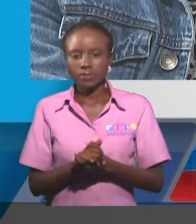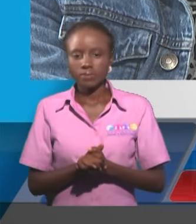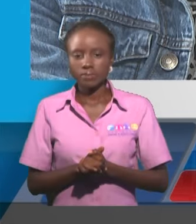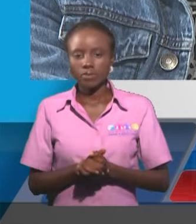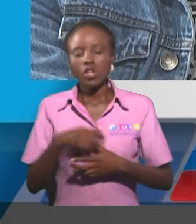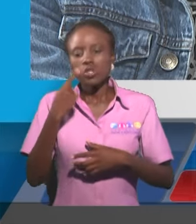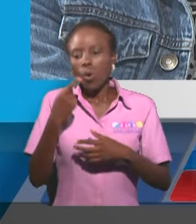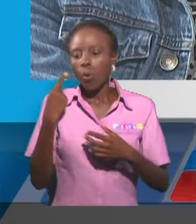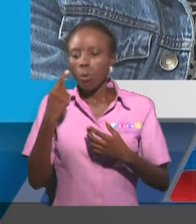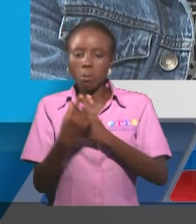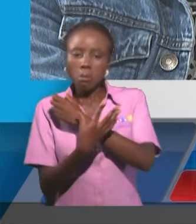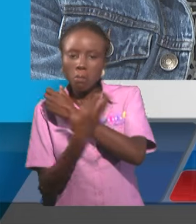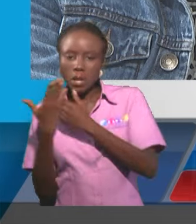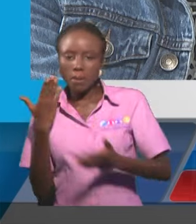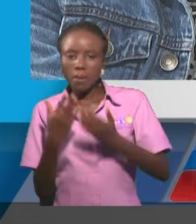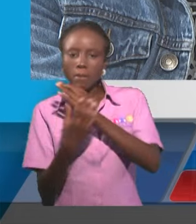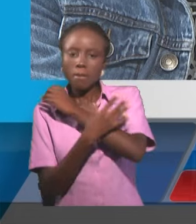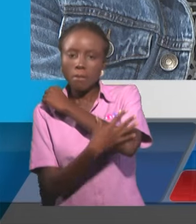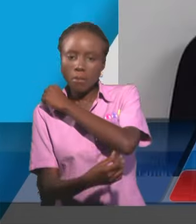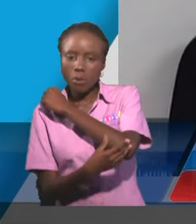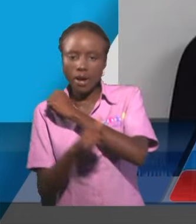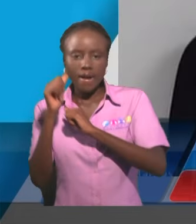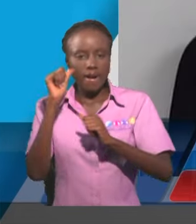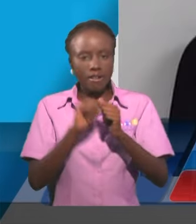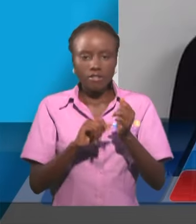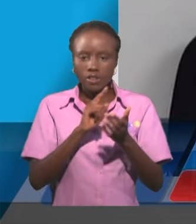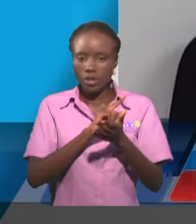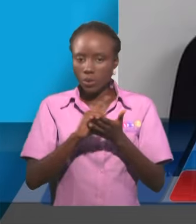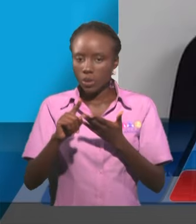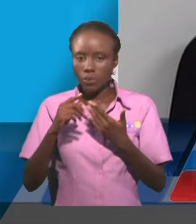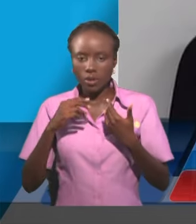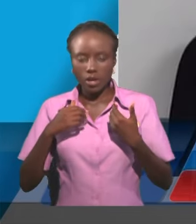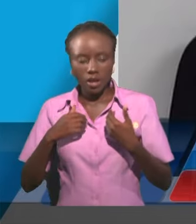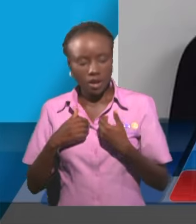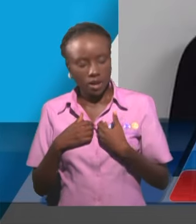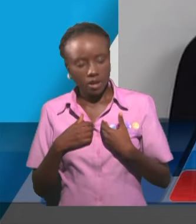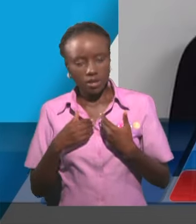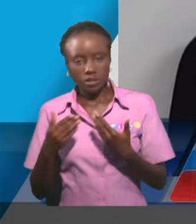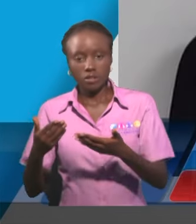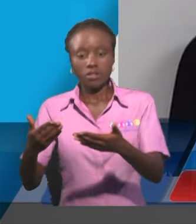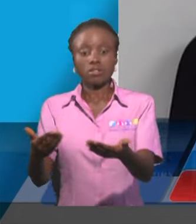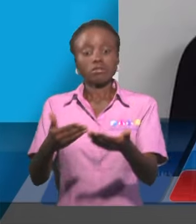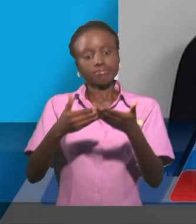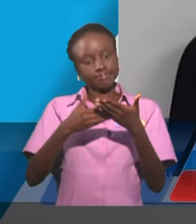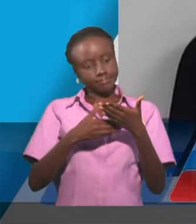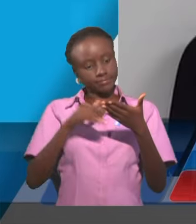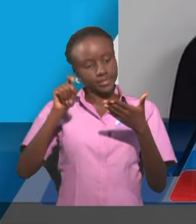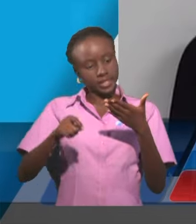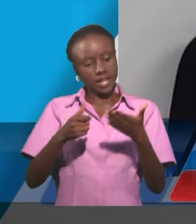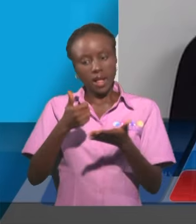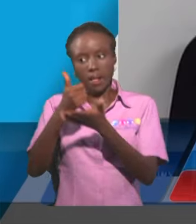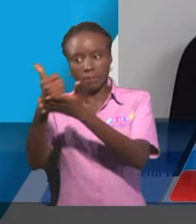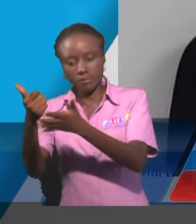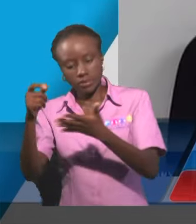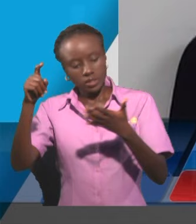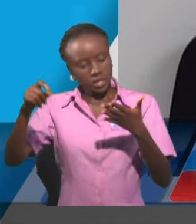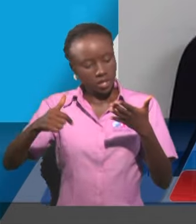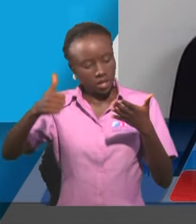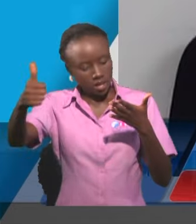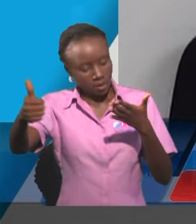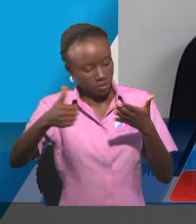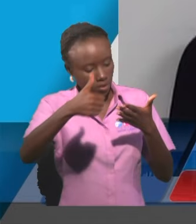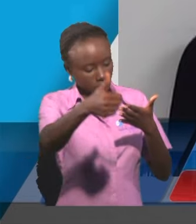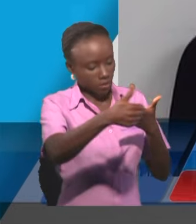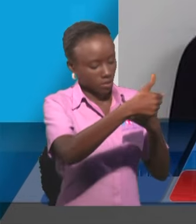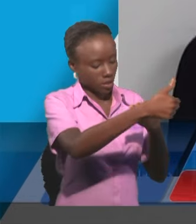our society, right? Every week, we get requests for all different types of assistance. We have a few